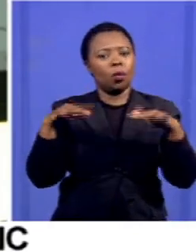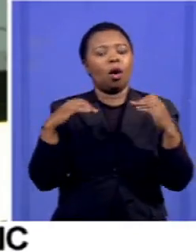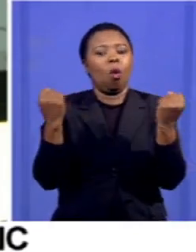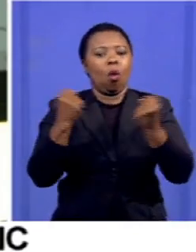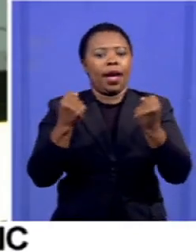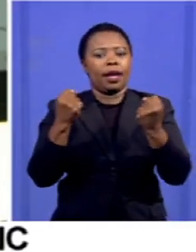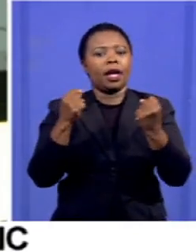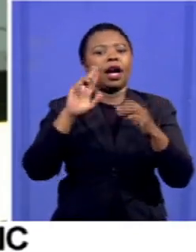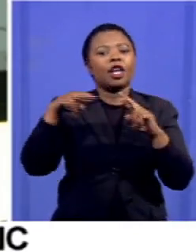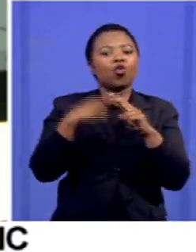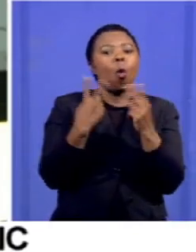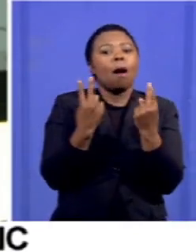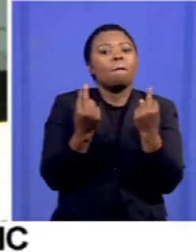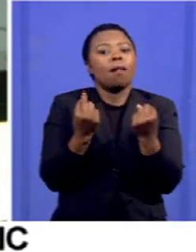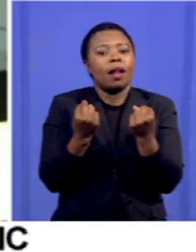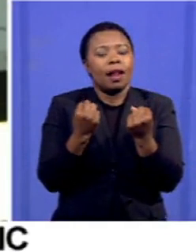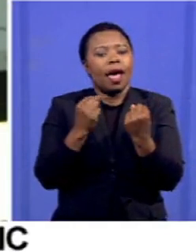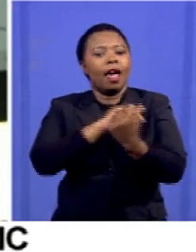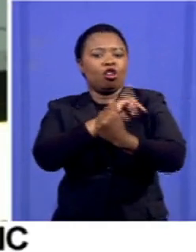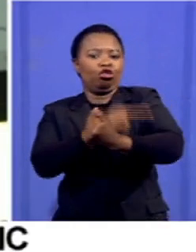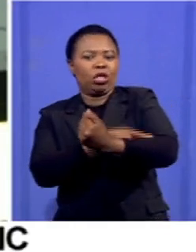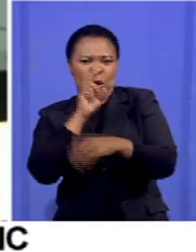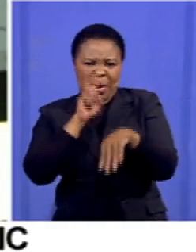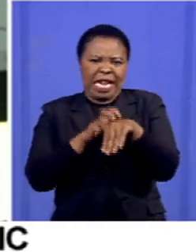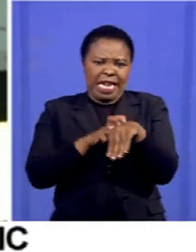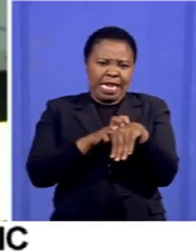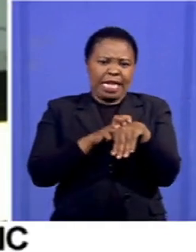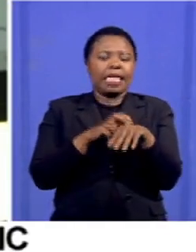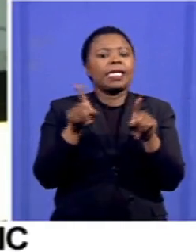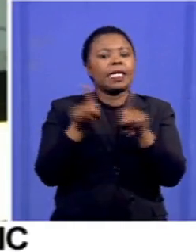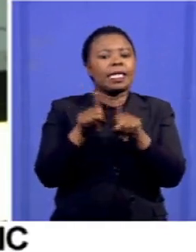renewable energy. We know that we have